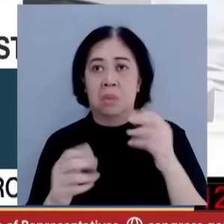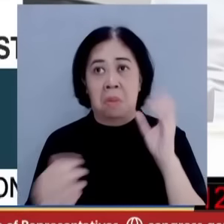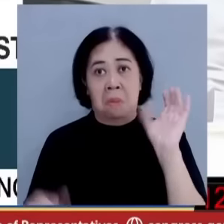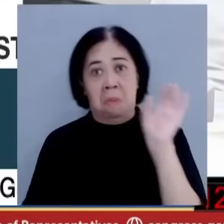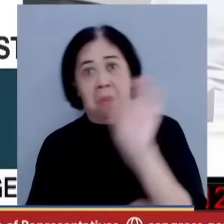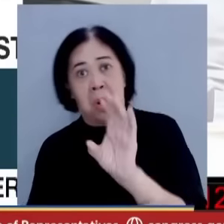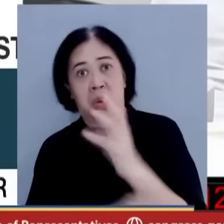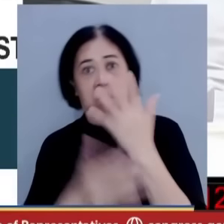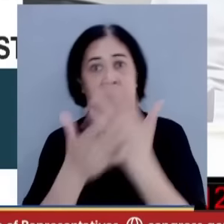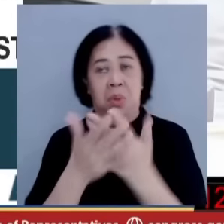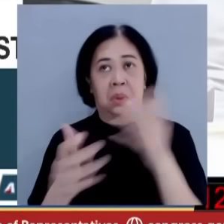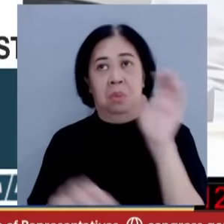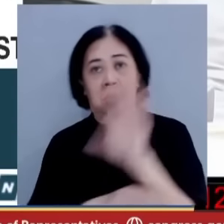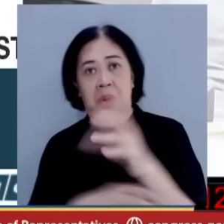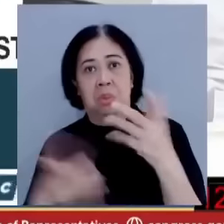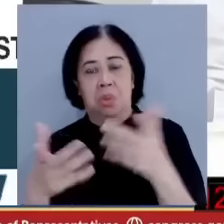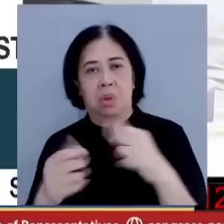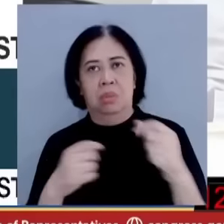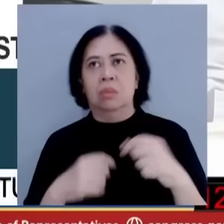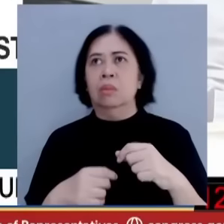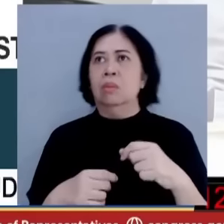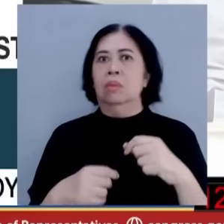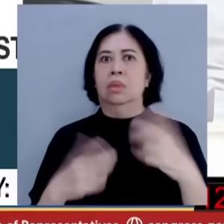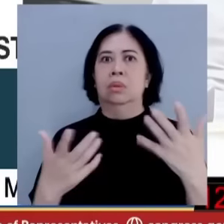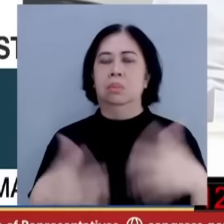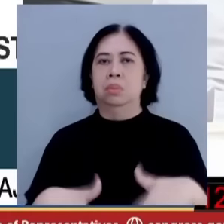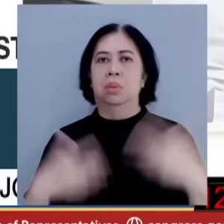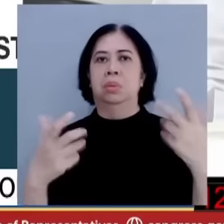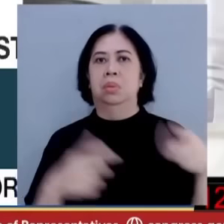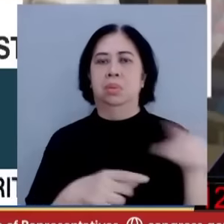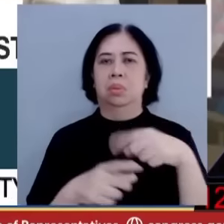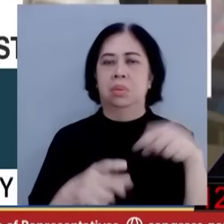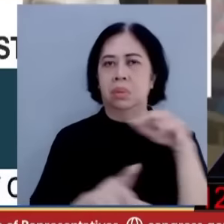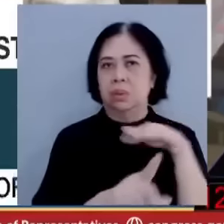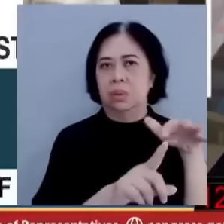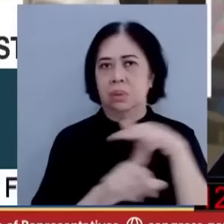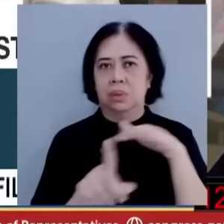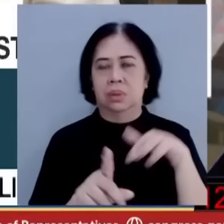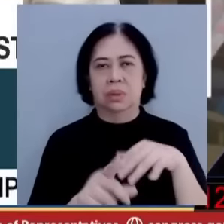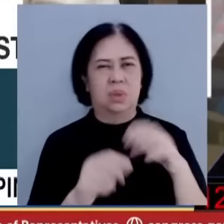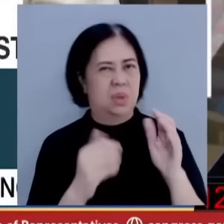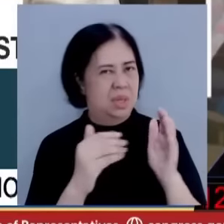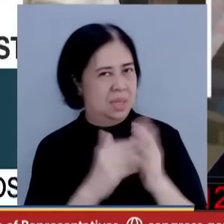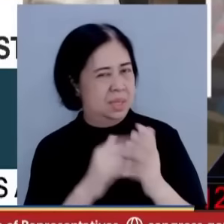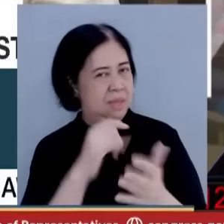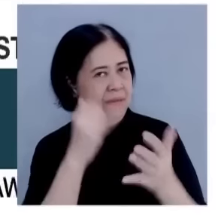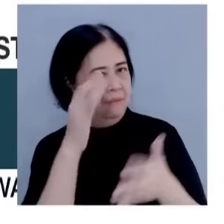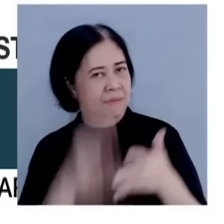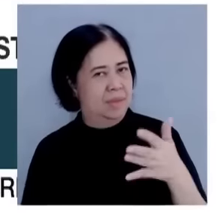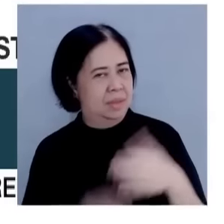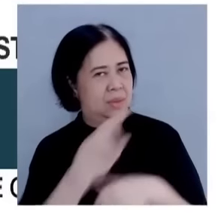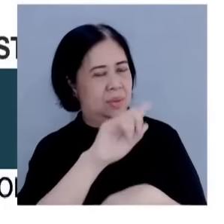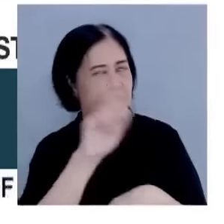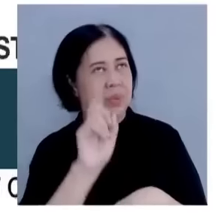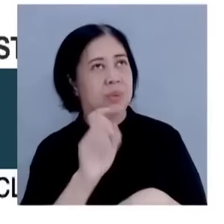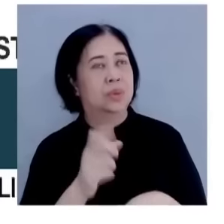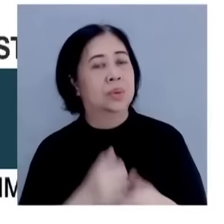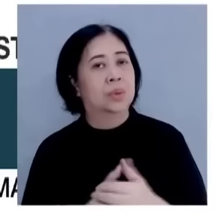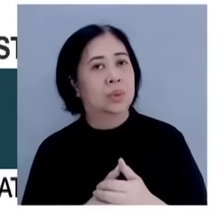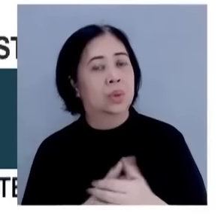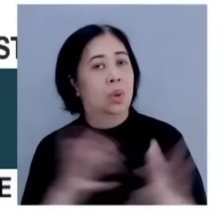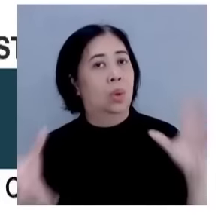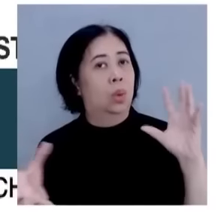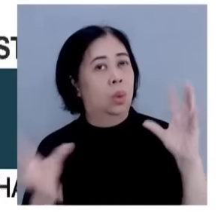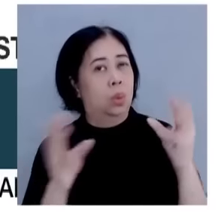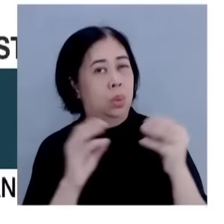kasi nga magiging martir itong mga ito eh. No? Kaya nga po, so I guess the final question here is, Professor, sa lahat ng